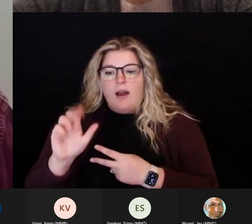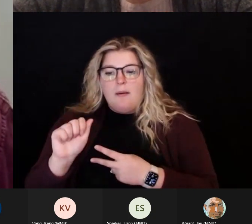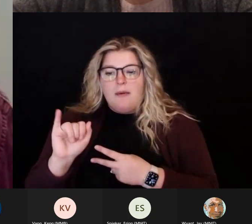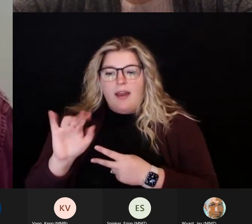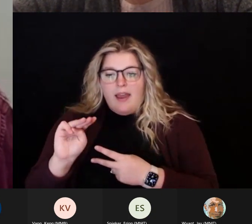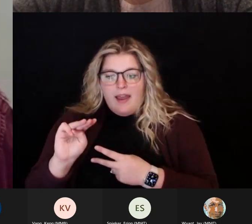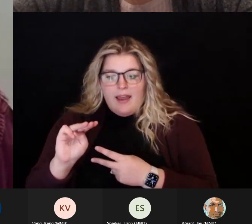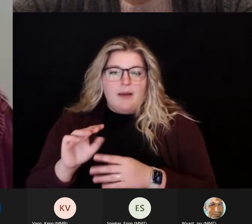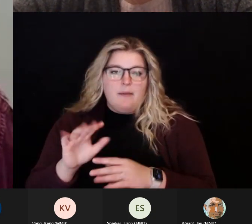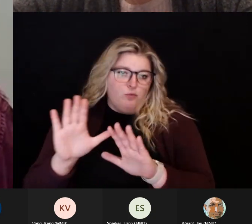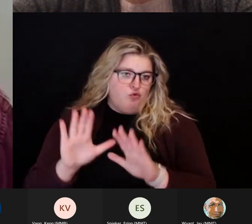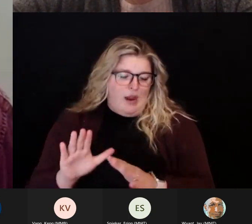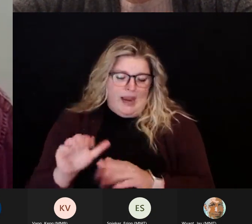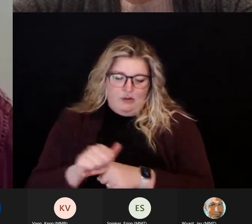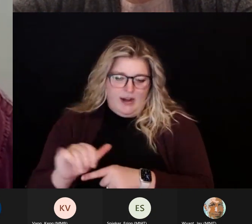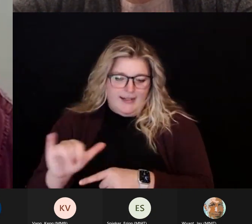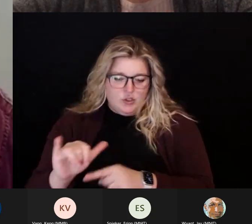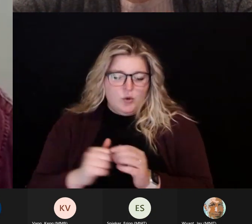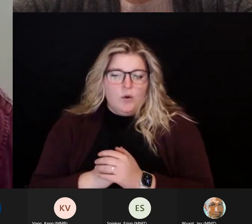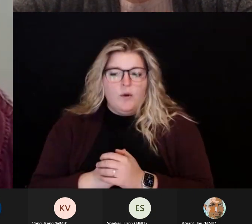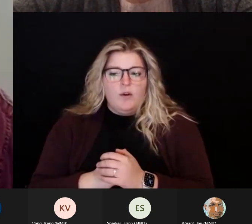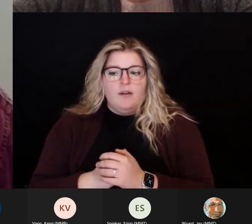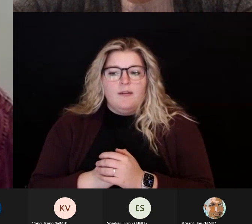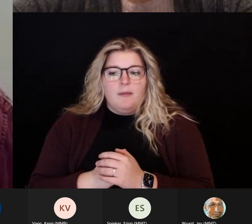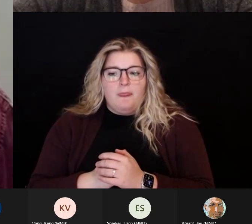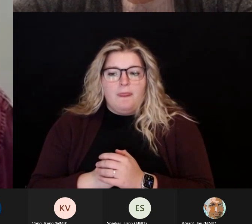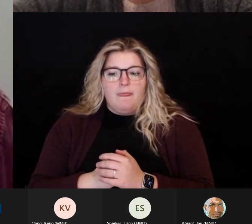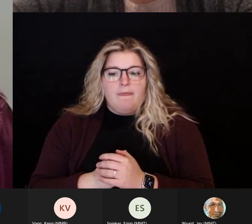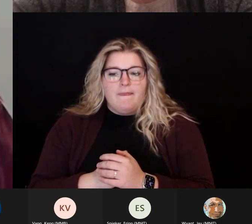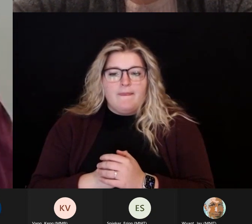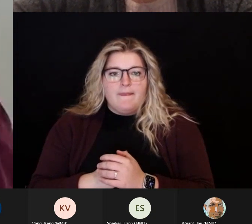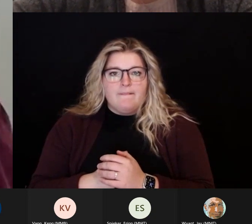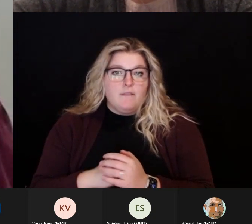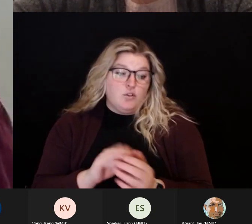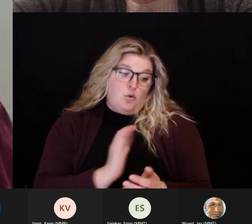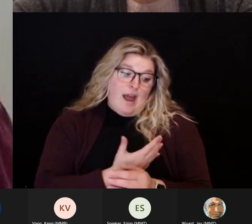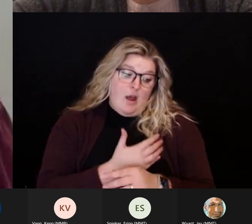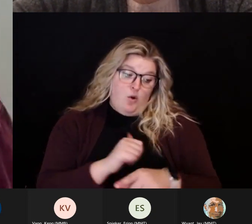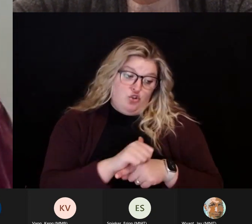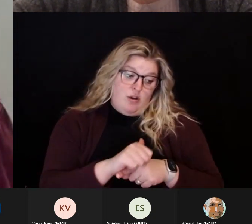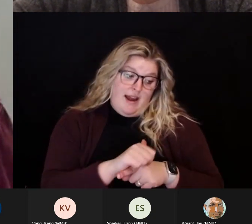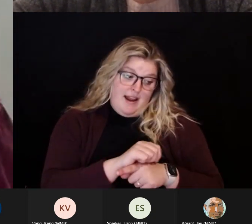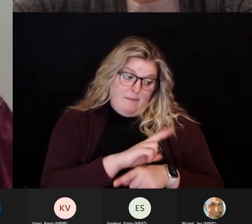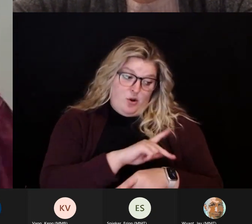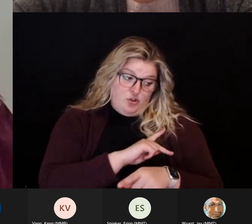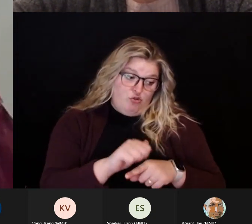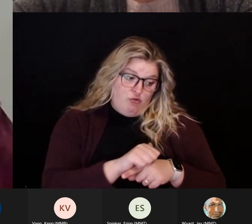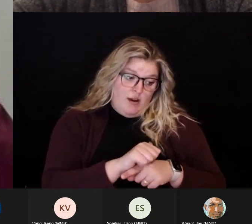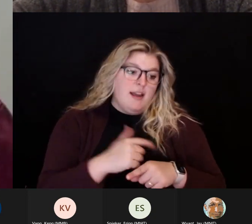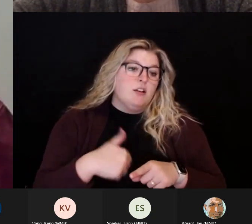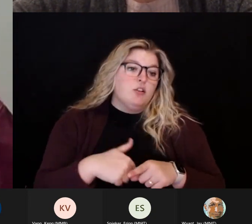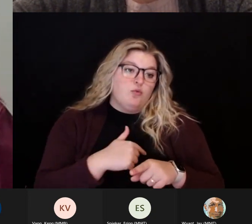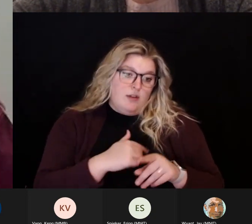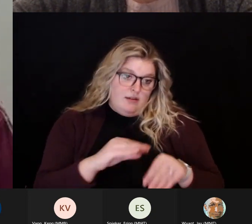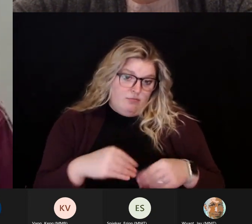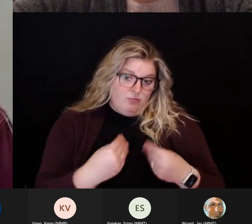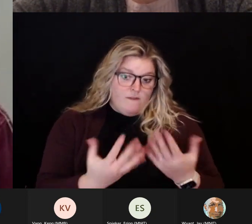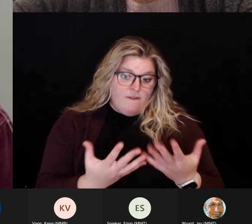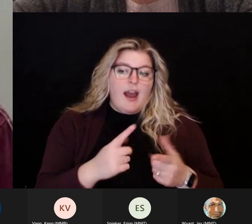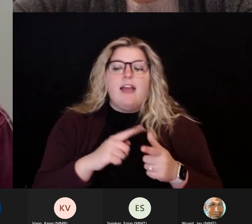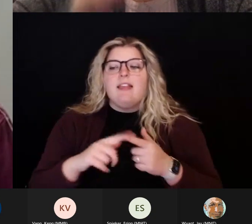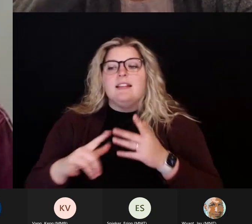great trainings available as well. So we try to complement the trainings that we specifically put together and deliver live with those sort of